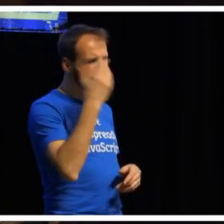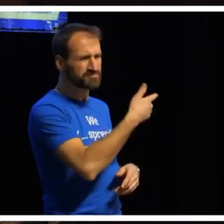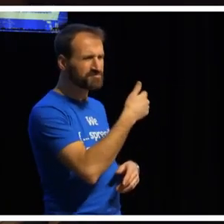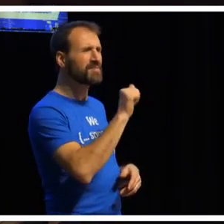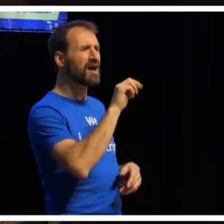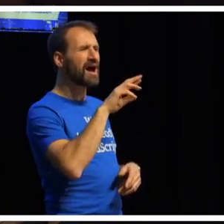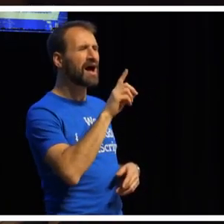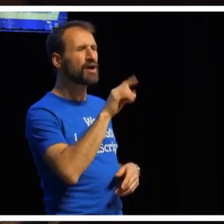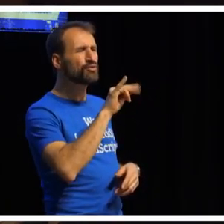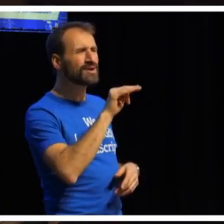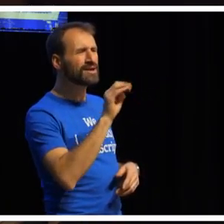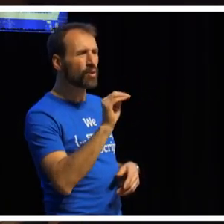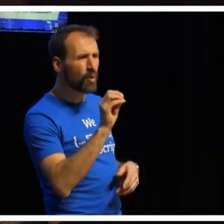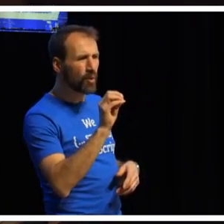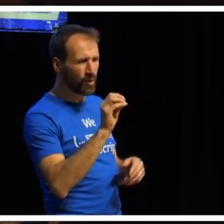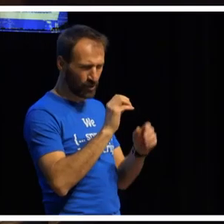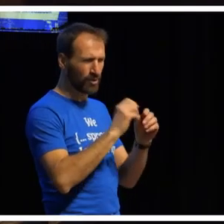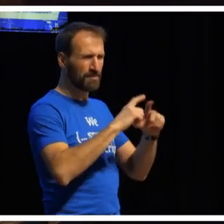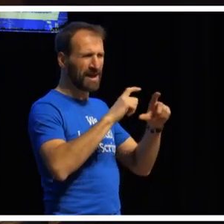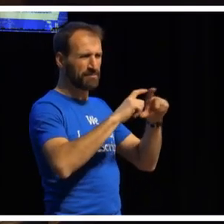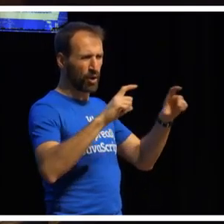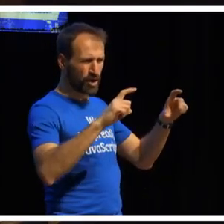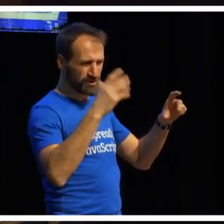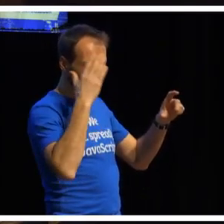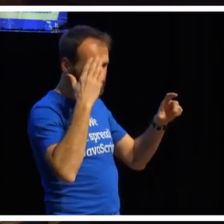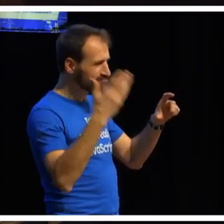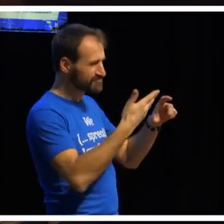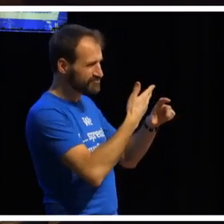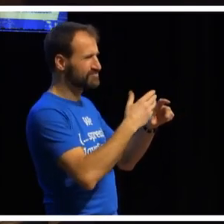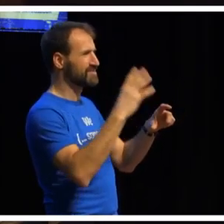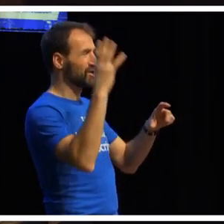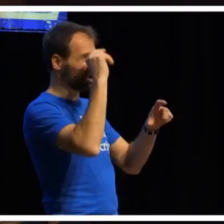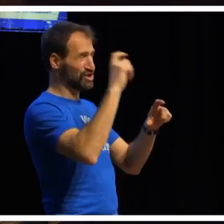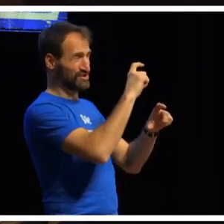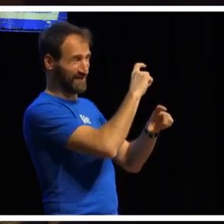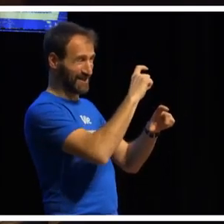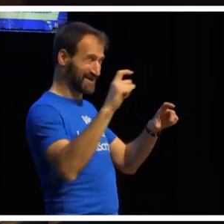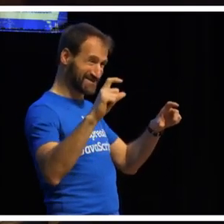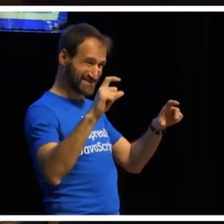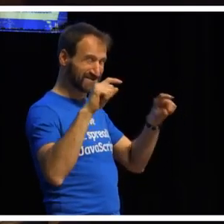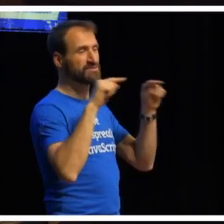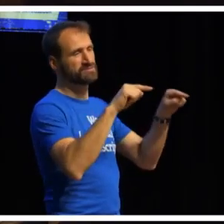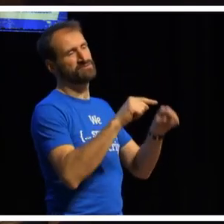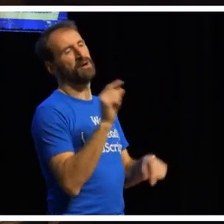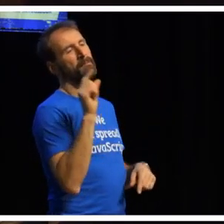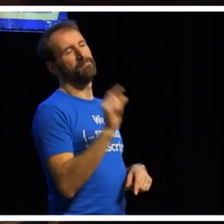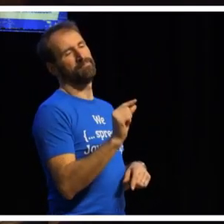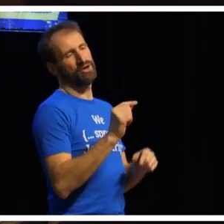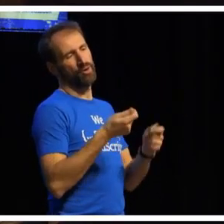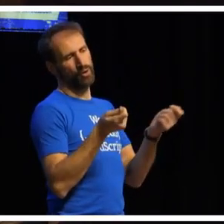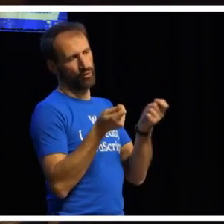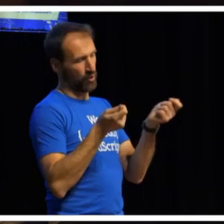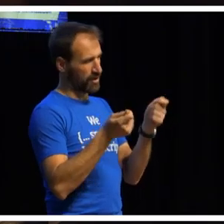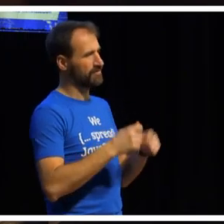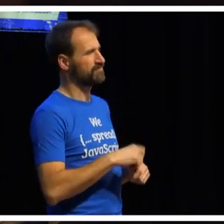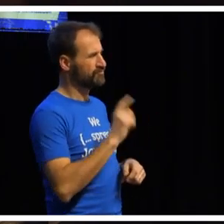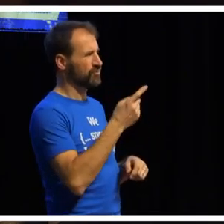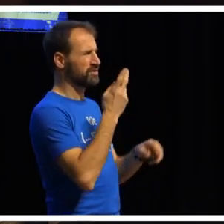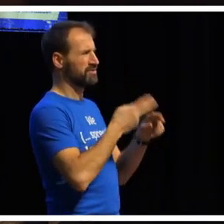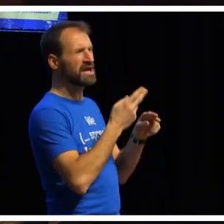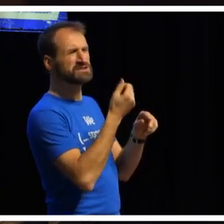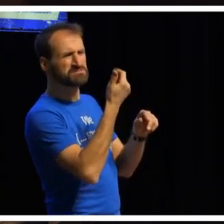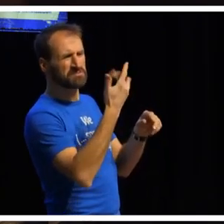Arduino board. The big black chip on there is a microcontroller. And you've got a bunch of other stuff there to make it